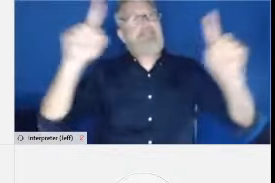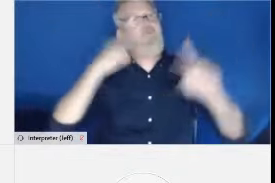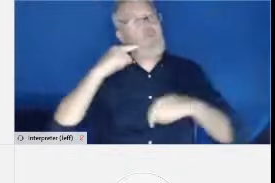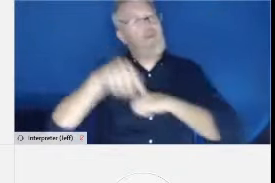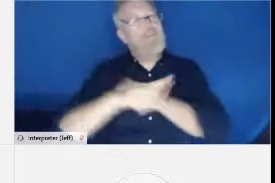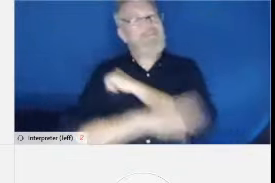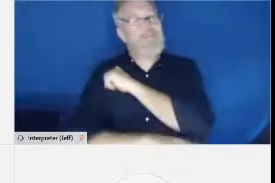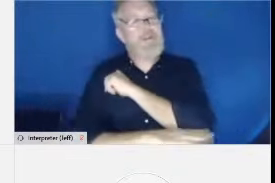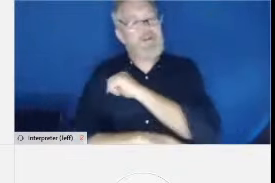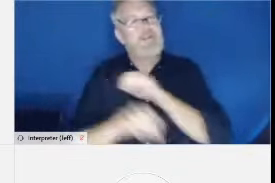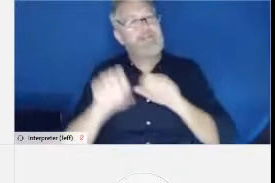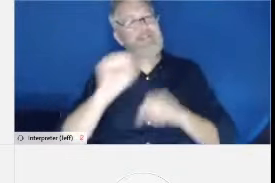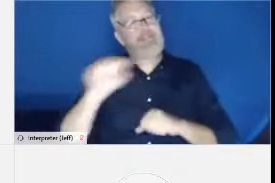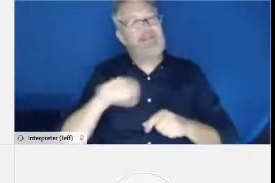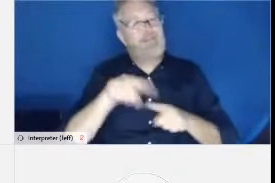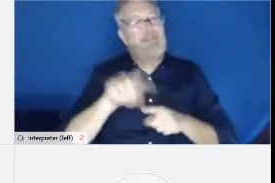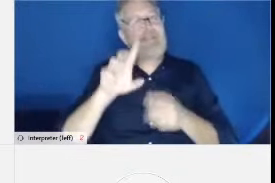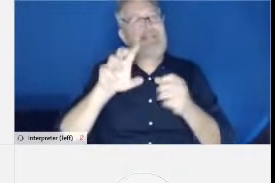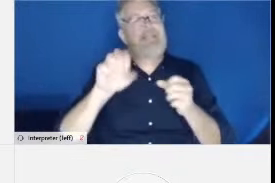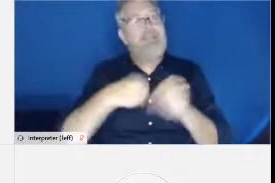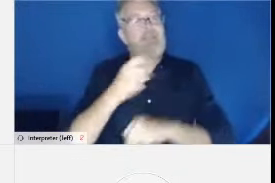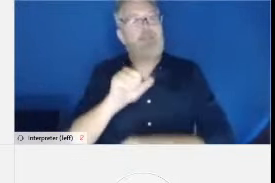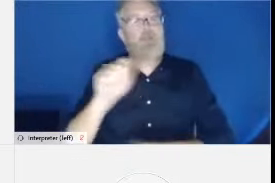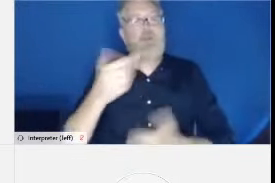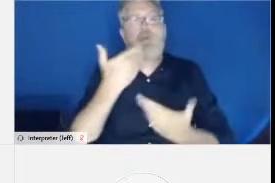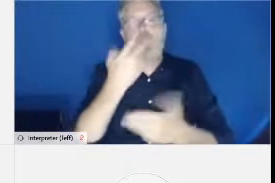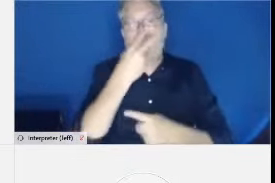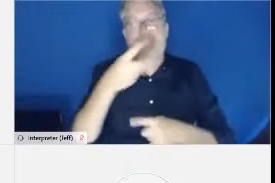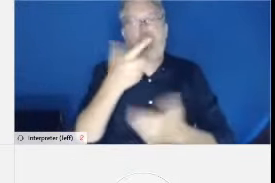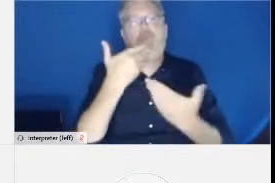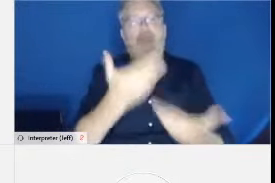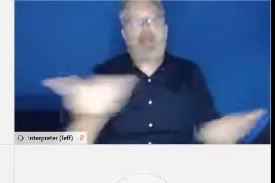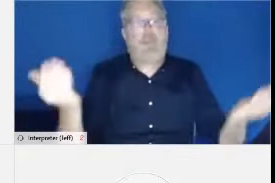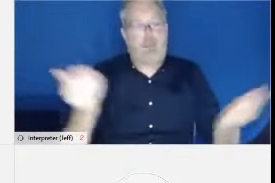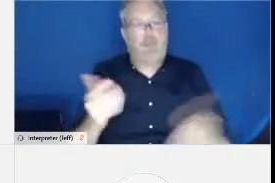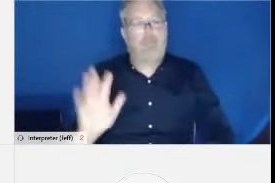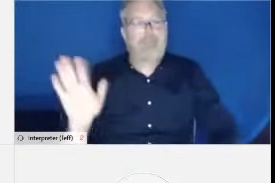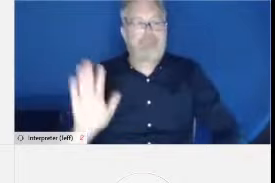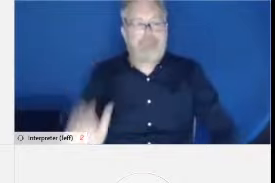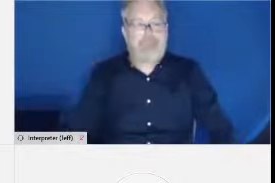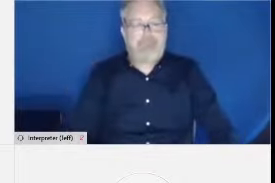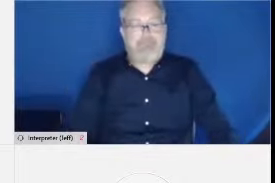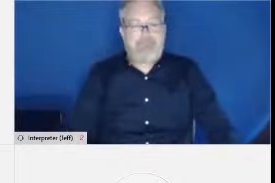achieve a successful fall semester in 2020. Good to see all of you. Thank you very much.